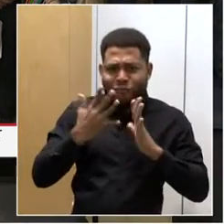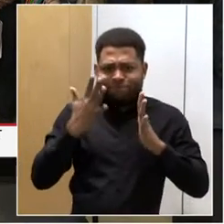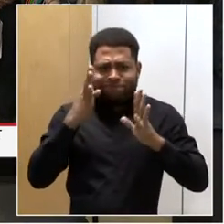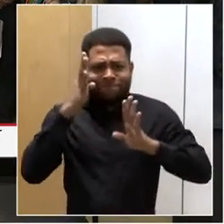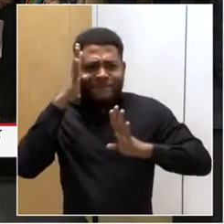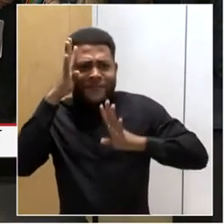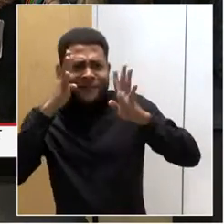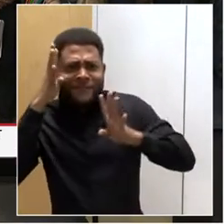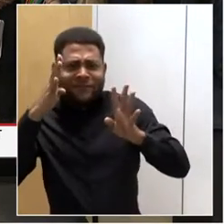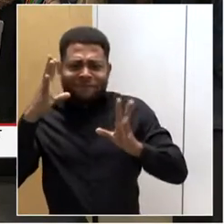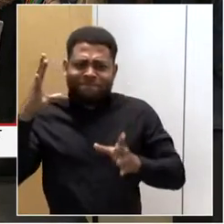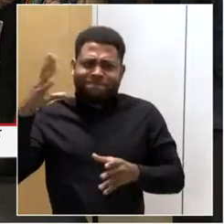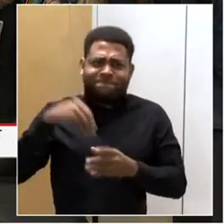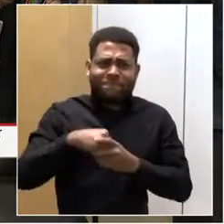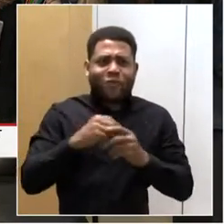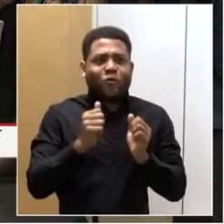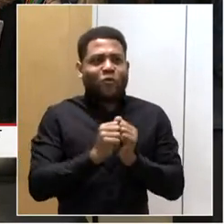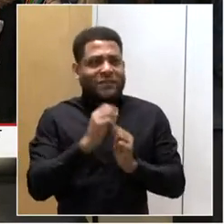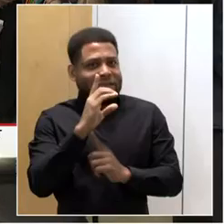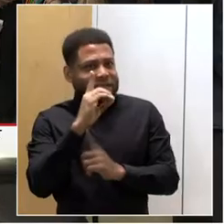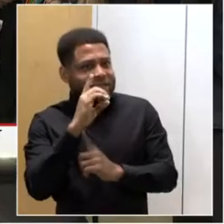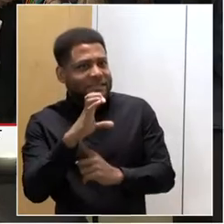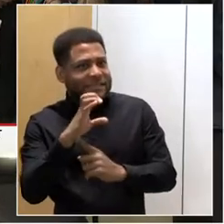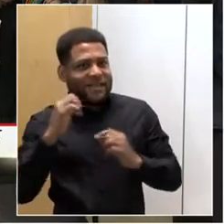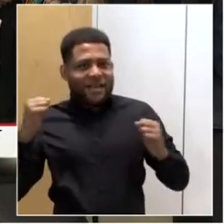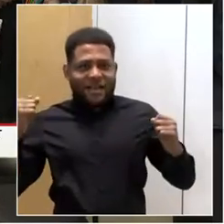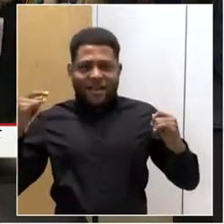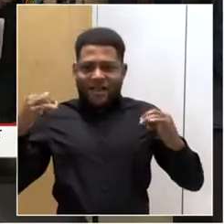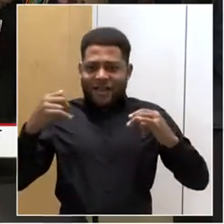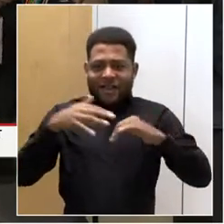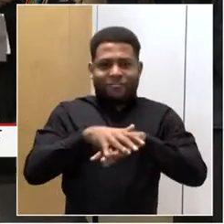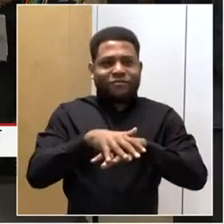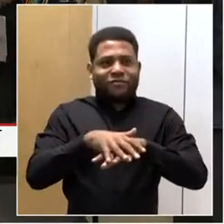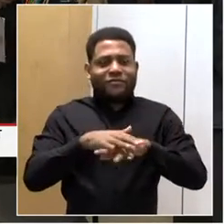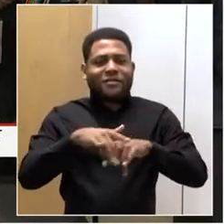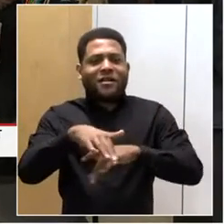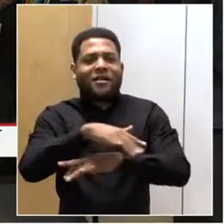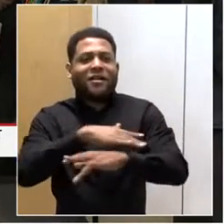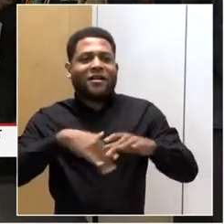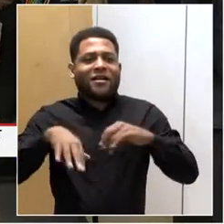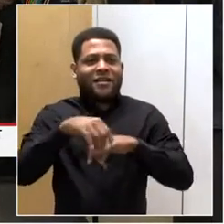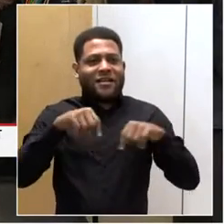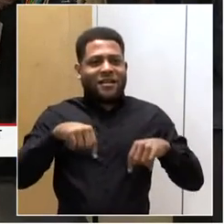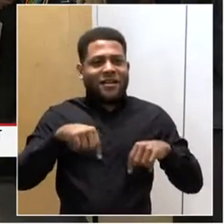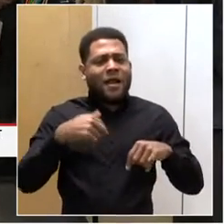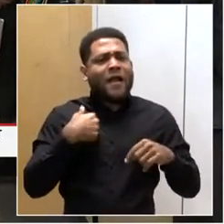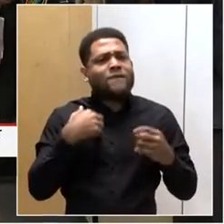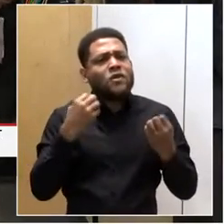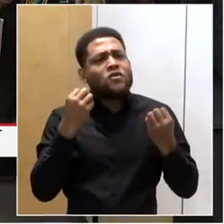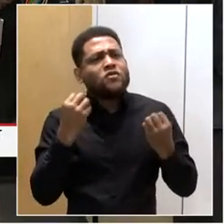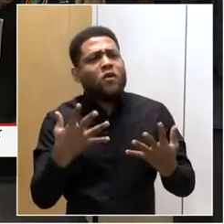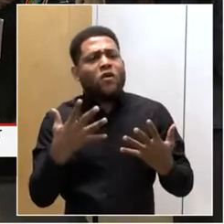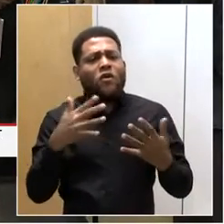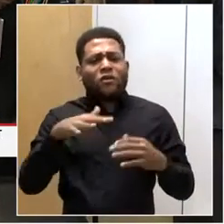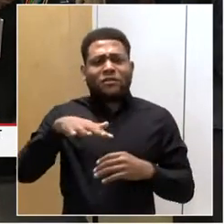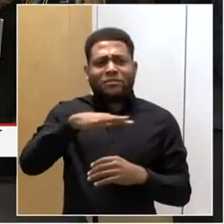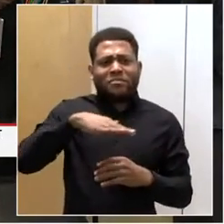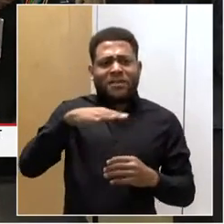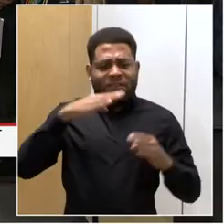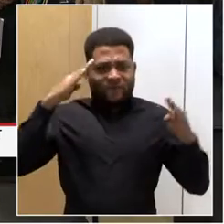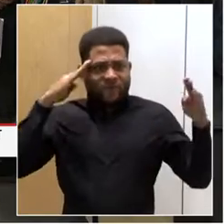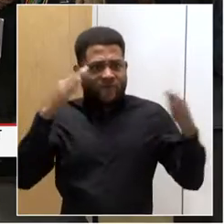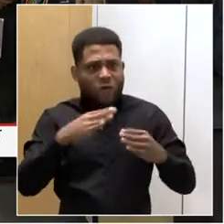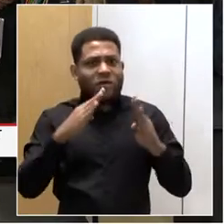in DC's comeback and have a lot of space in our focus on the